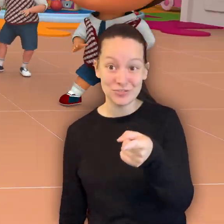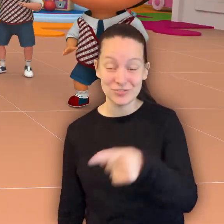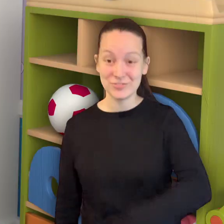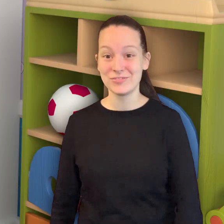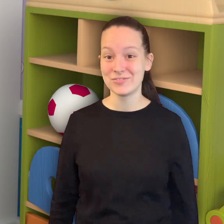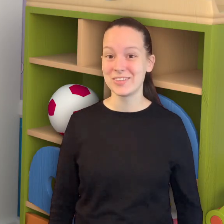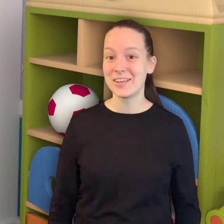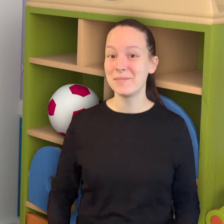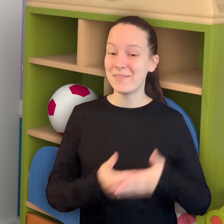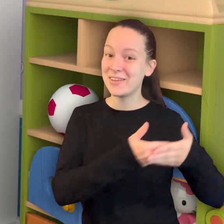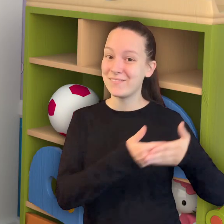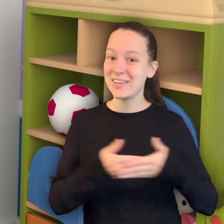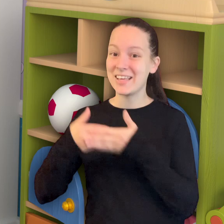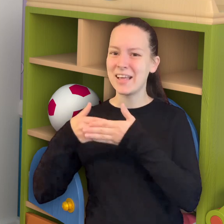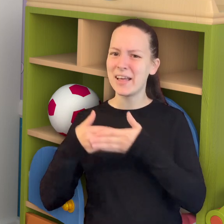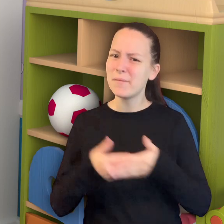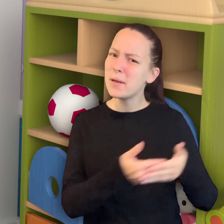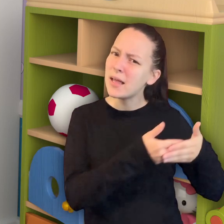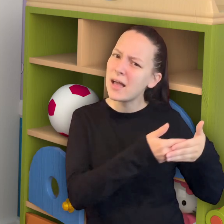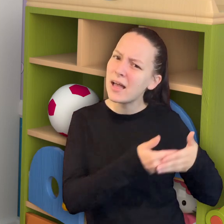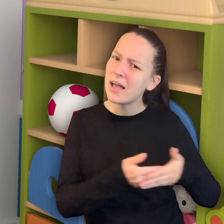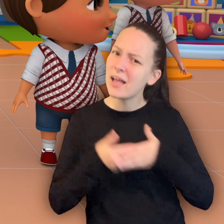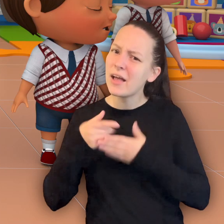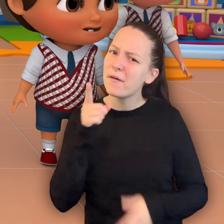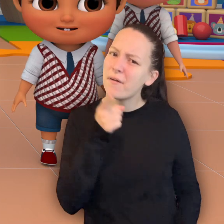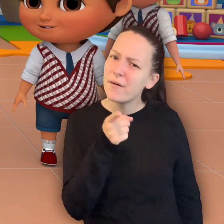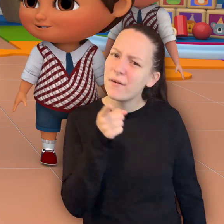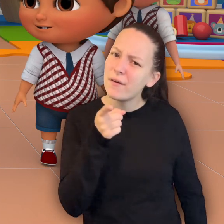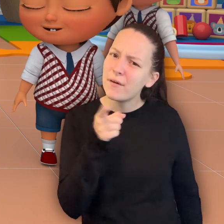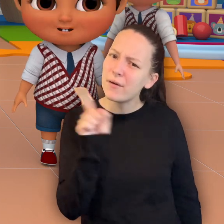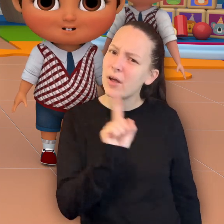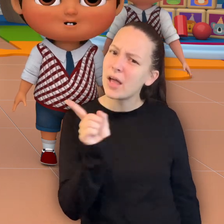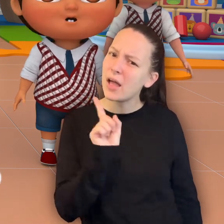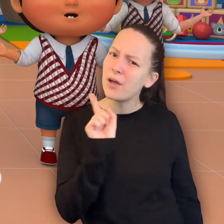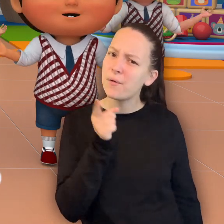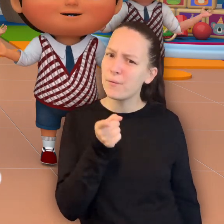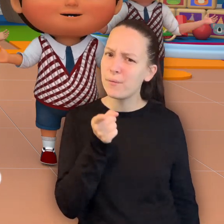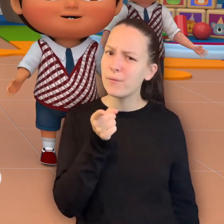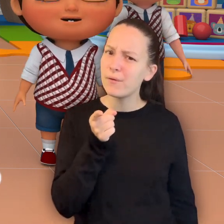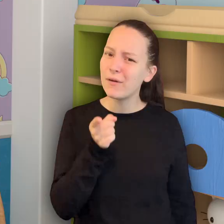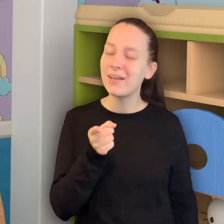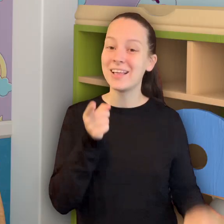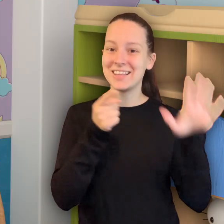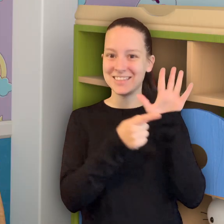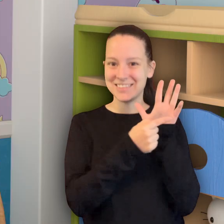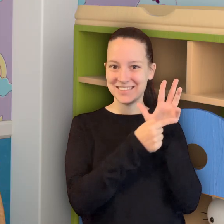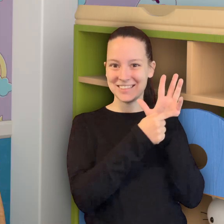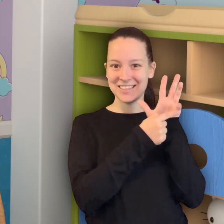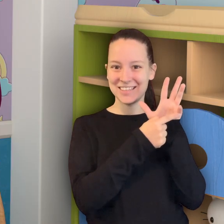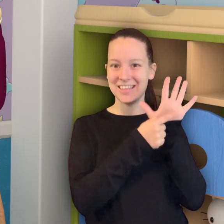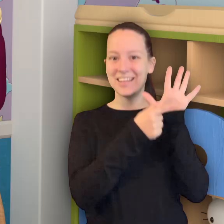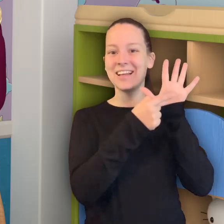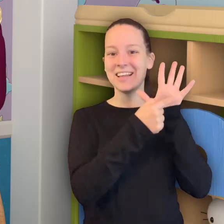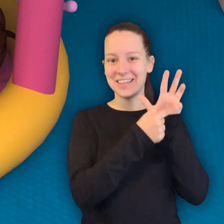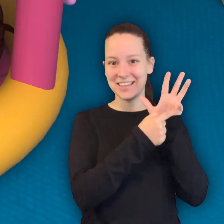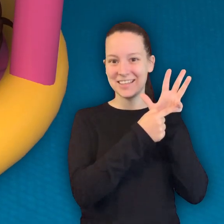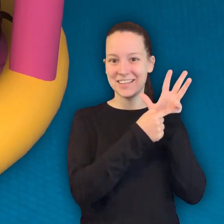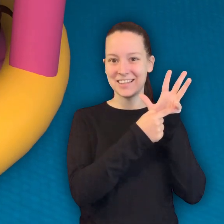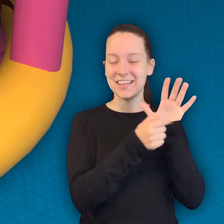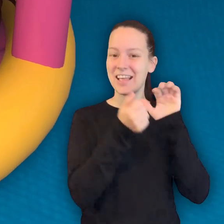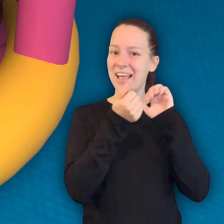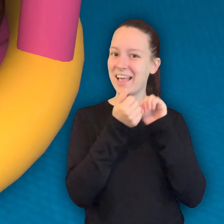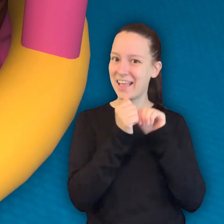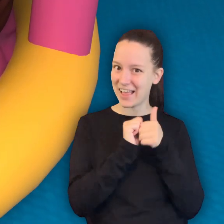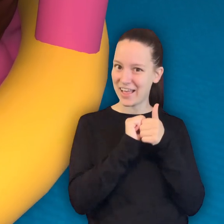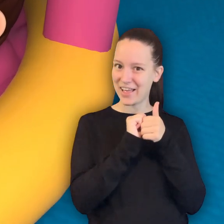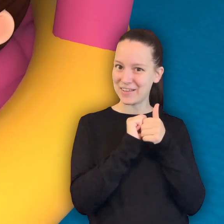you do? Baby finger, baby finger, where are you? Here I am,